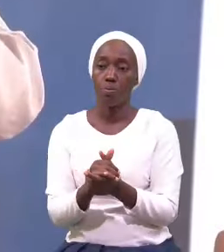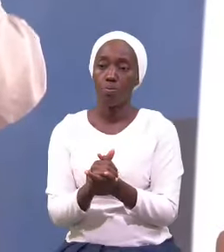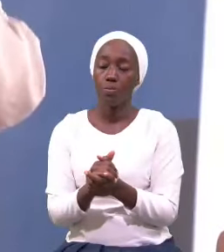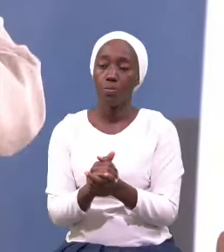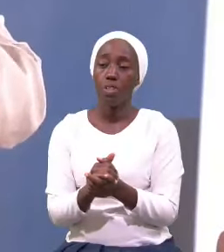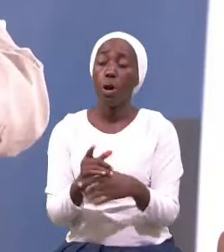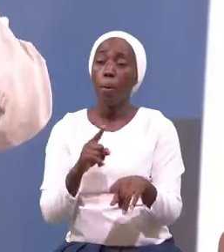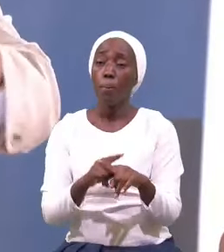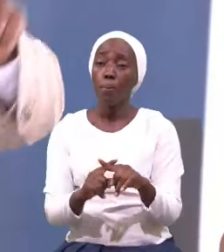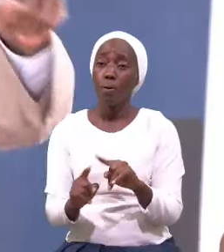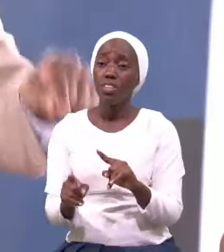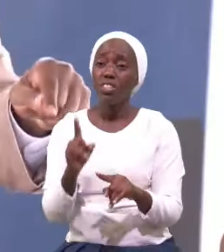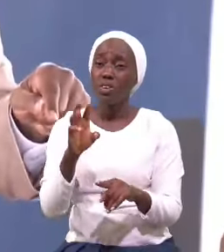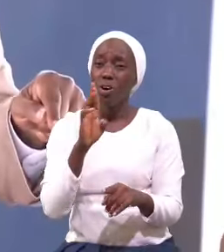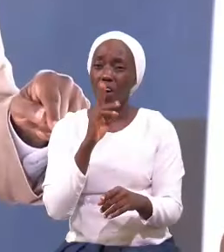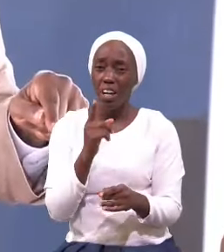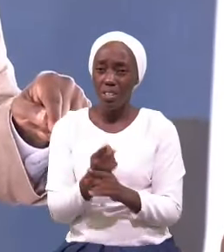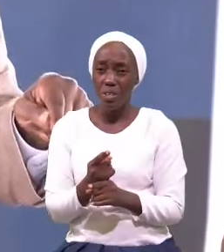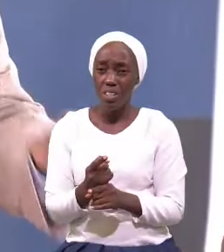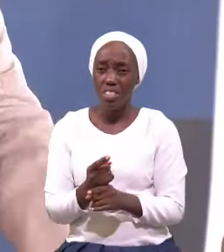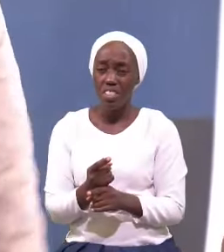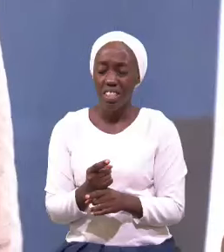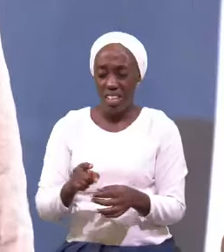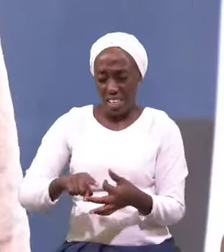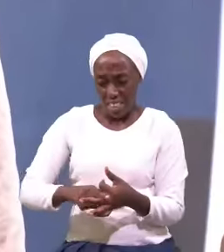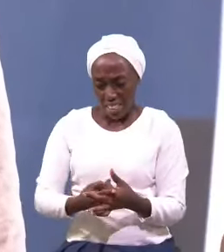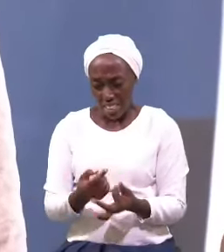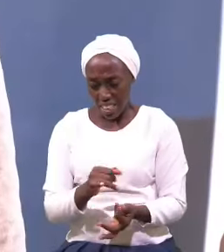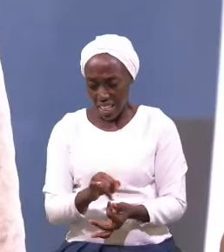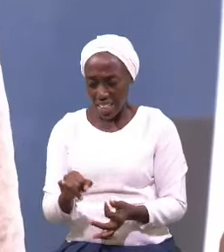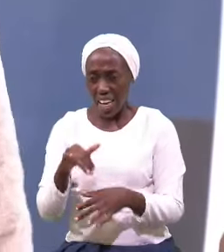But if you are just starting at 80,